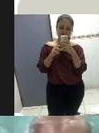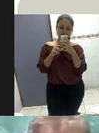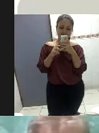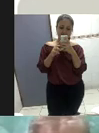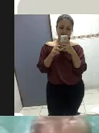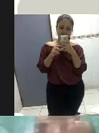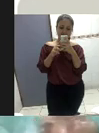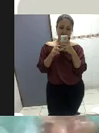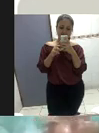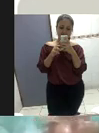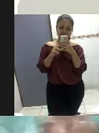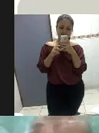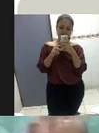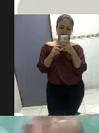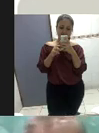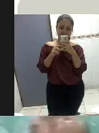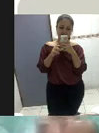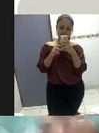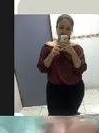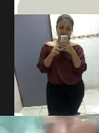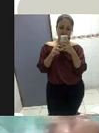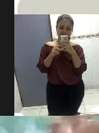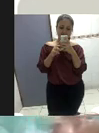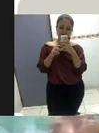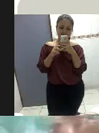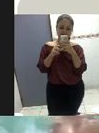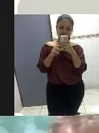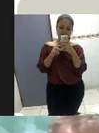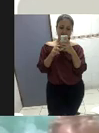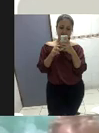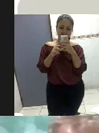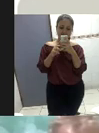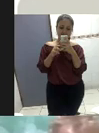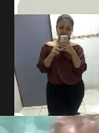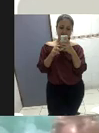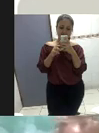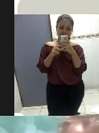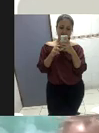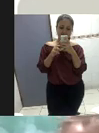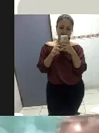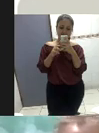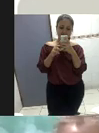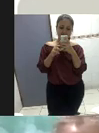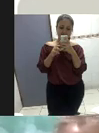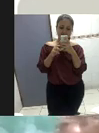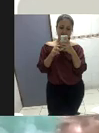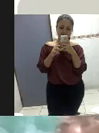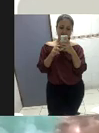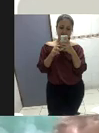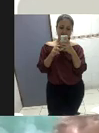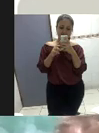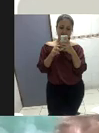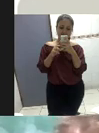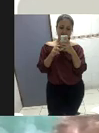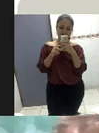pantalón. Uh-huh. ¿Verdad? Uh-huh. En los jeans lo mismo, ¿verdad? Y los shorts también. O sea,